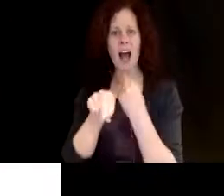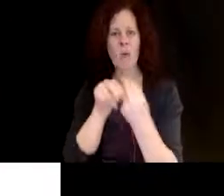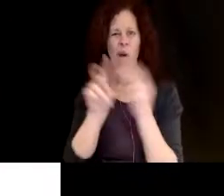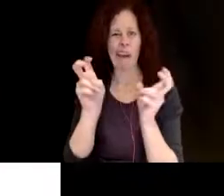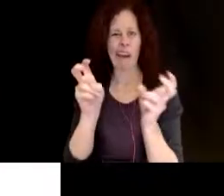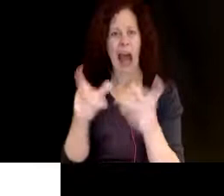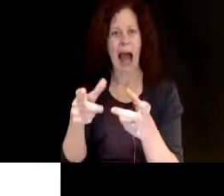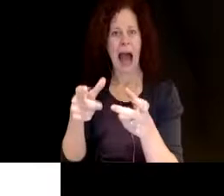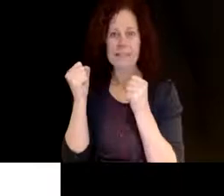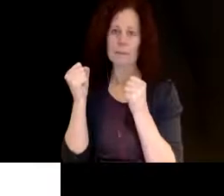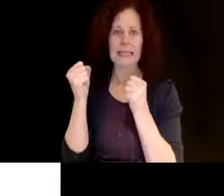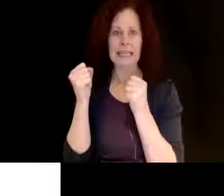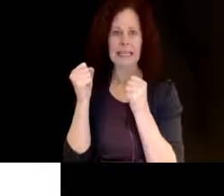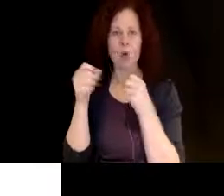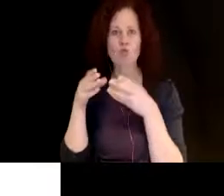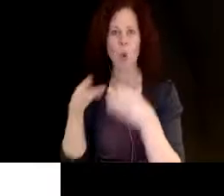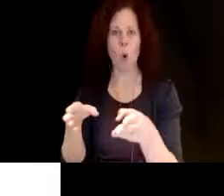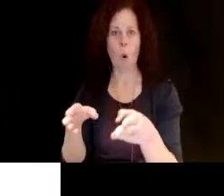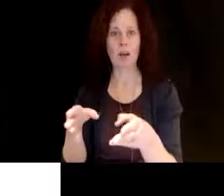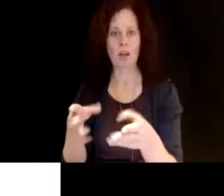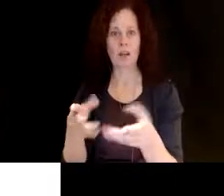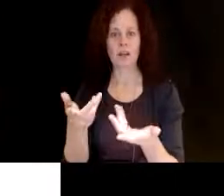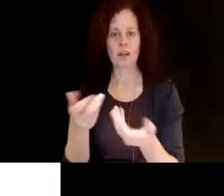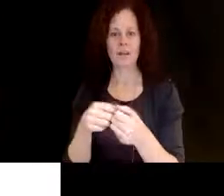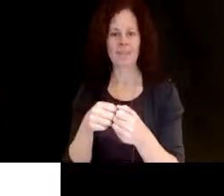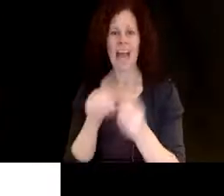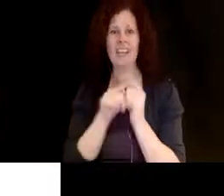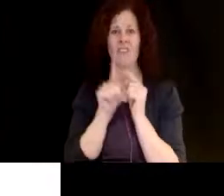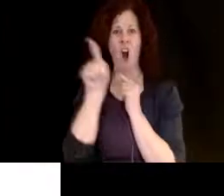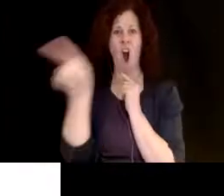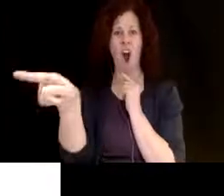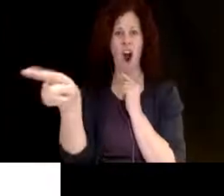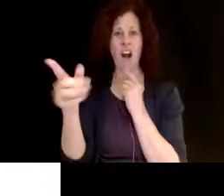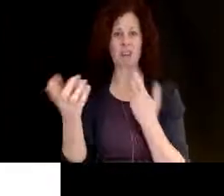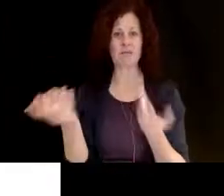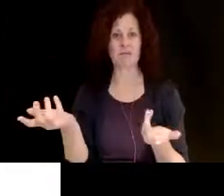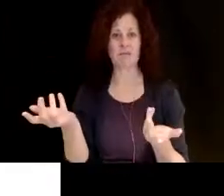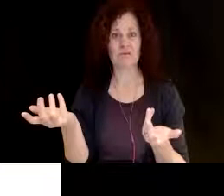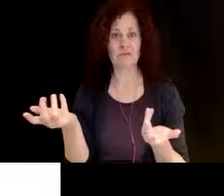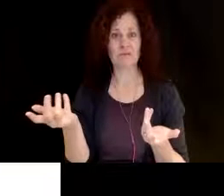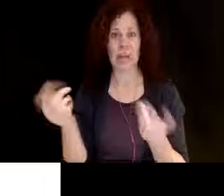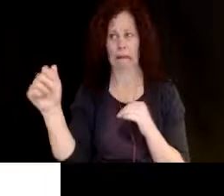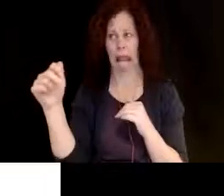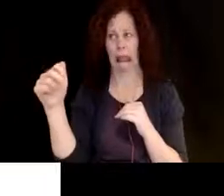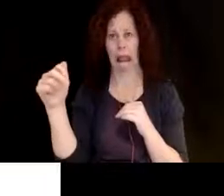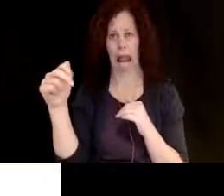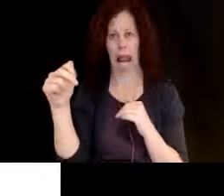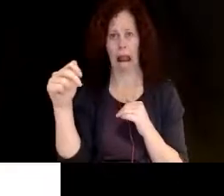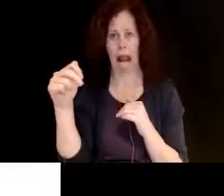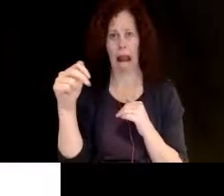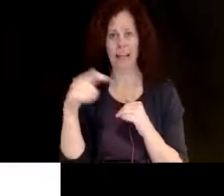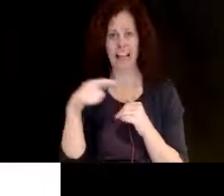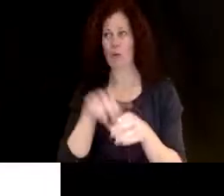low-density development means that destinations are just very far from one another, and overall it's a difficult place to walk and to